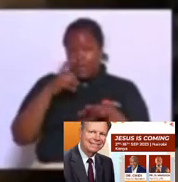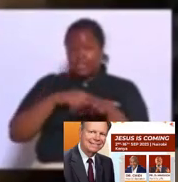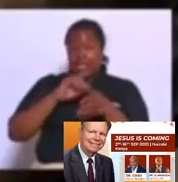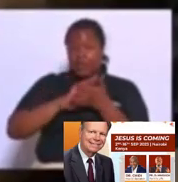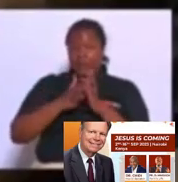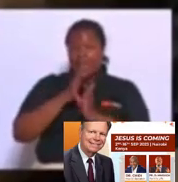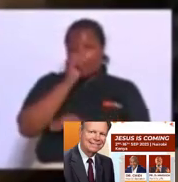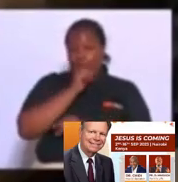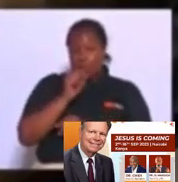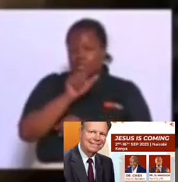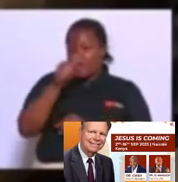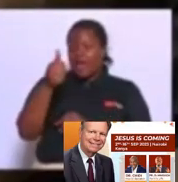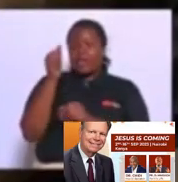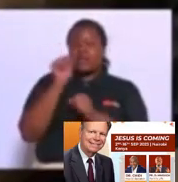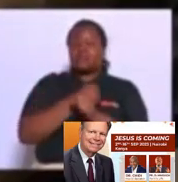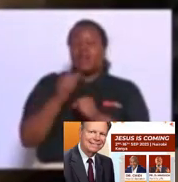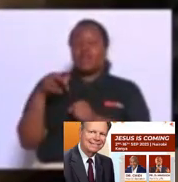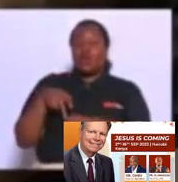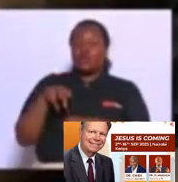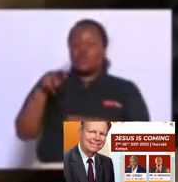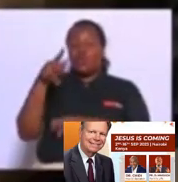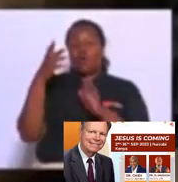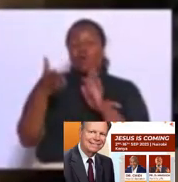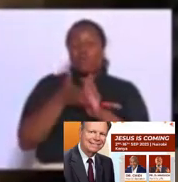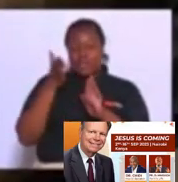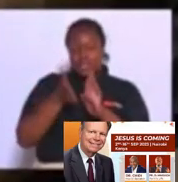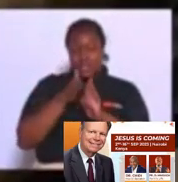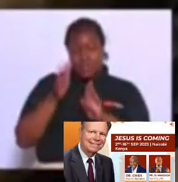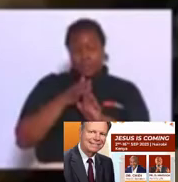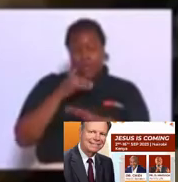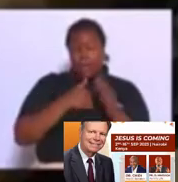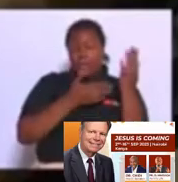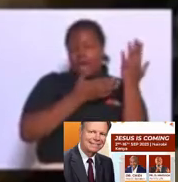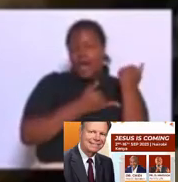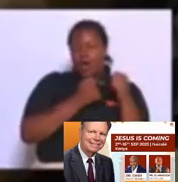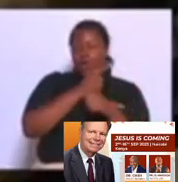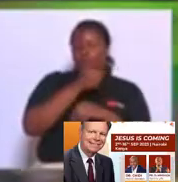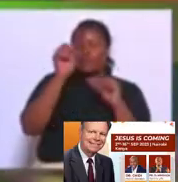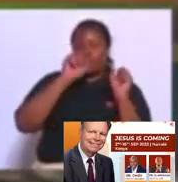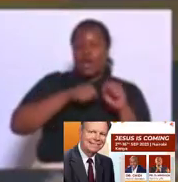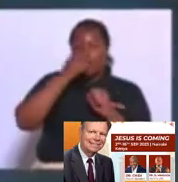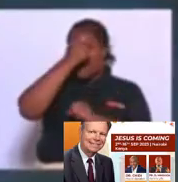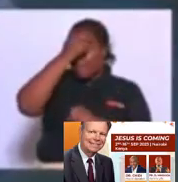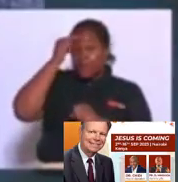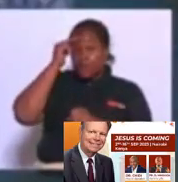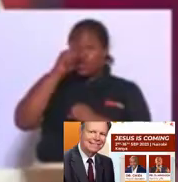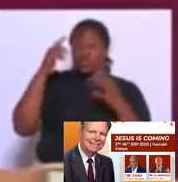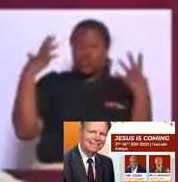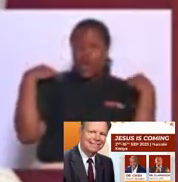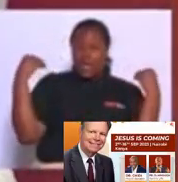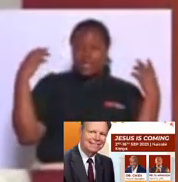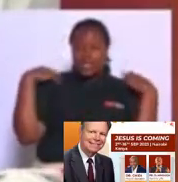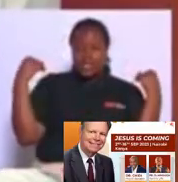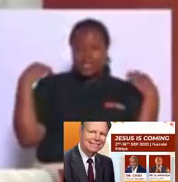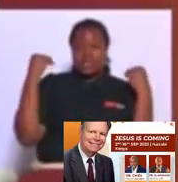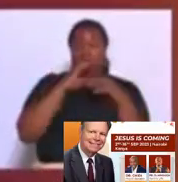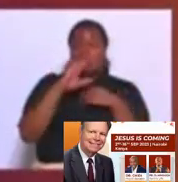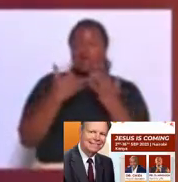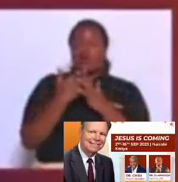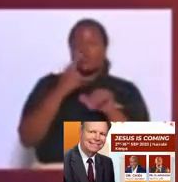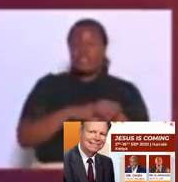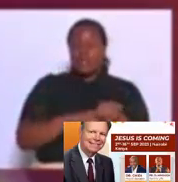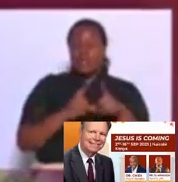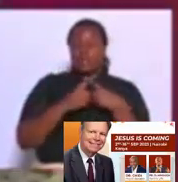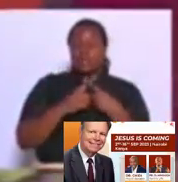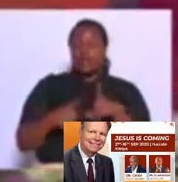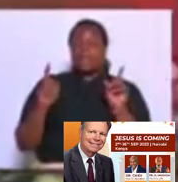people may be not able to walk as fast. I hope you do, because of the fact that you're exercising all the time. But